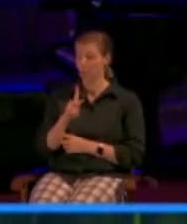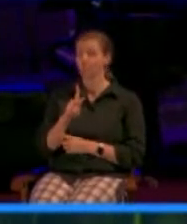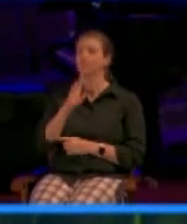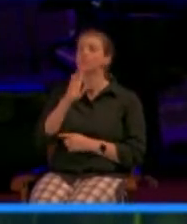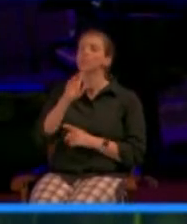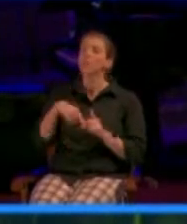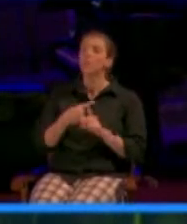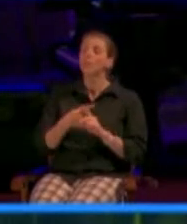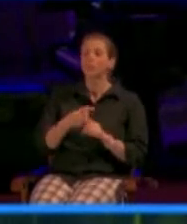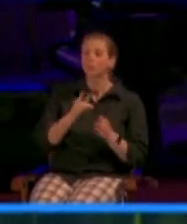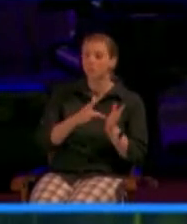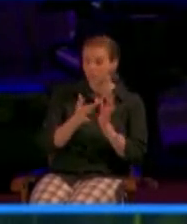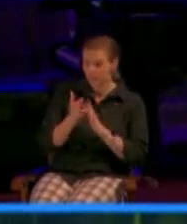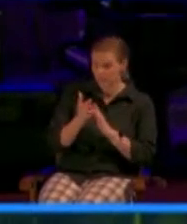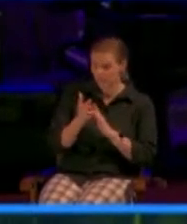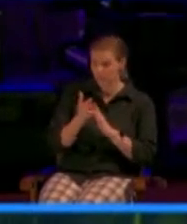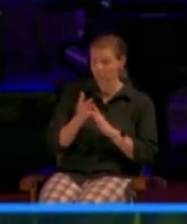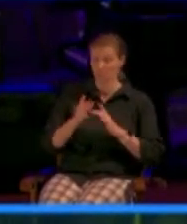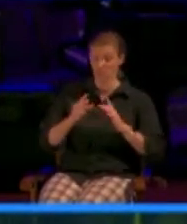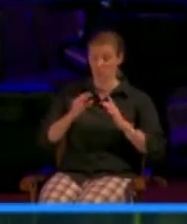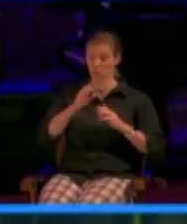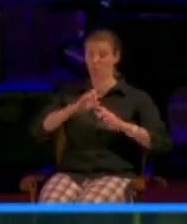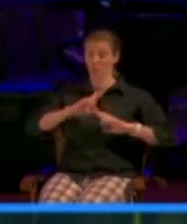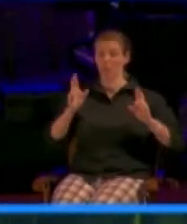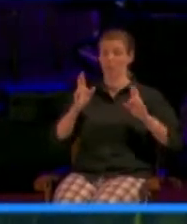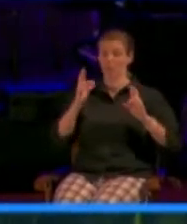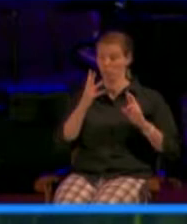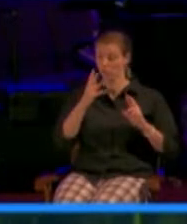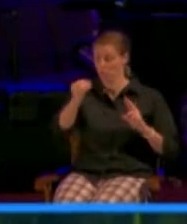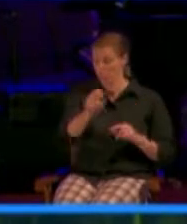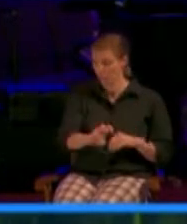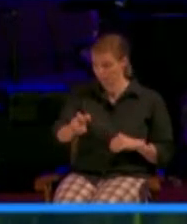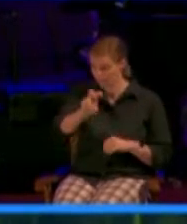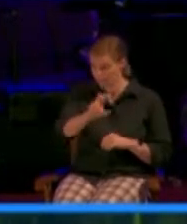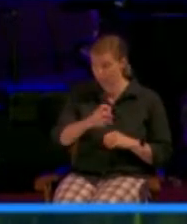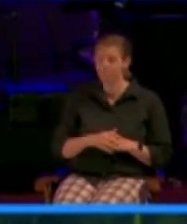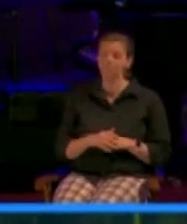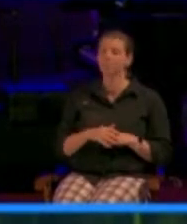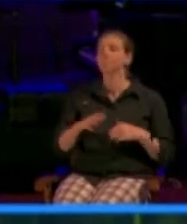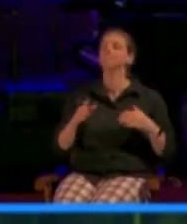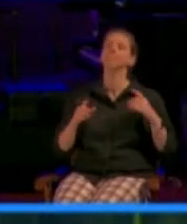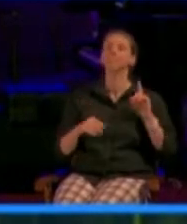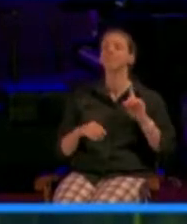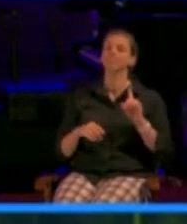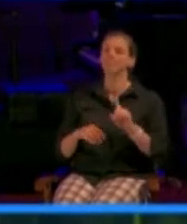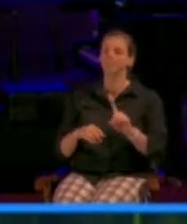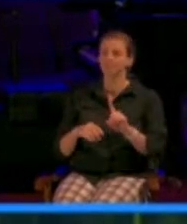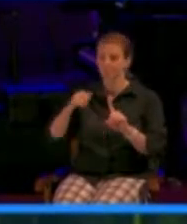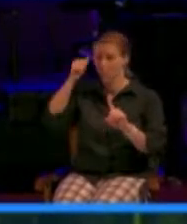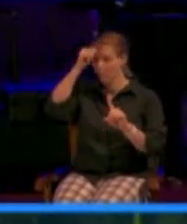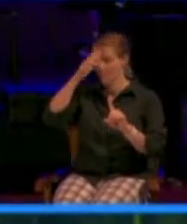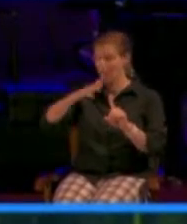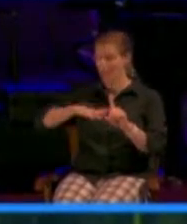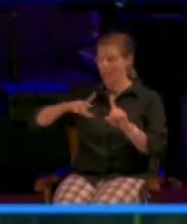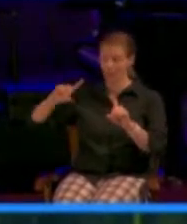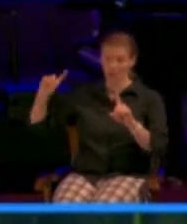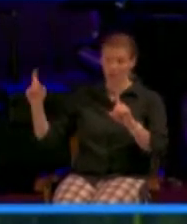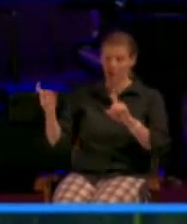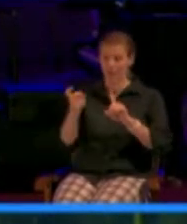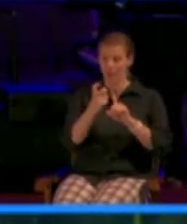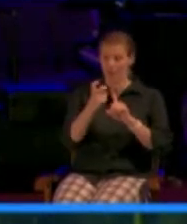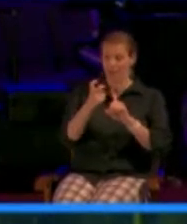setting out on a journey, a man ran up, knelt down before him, and asked